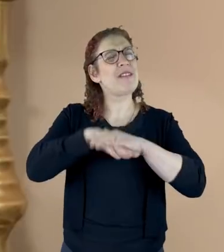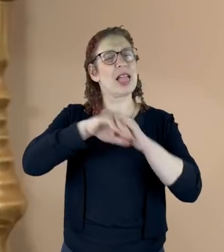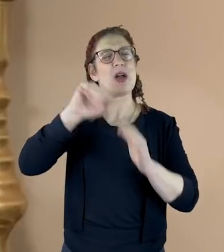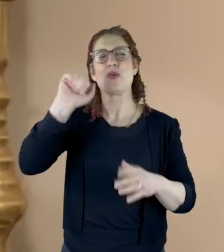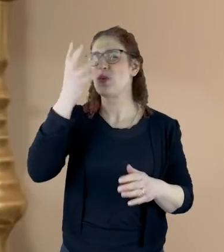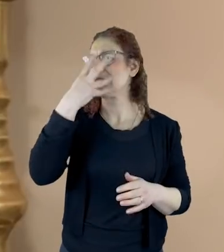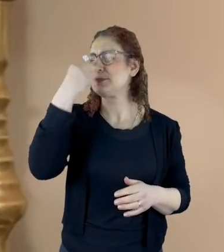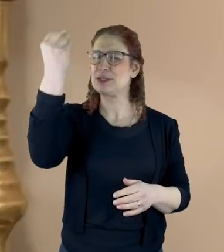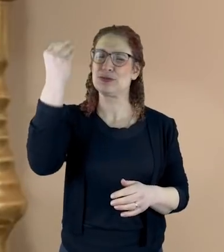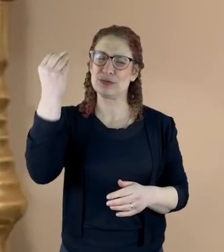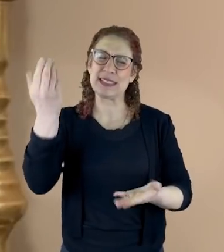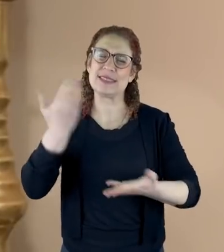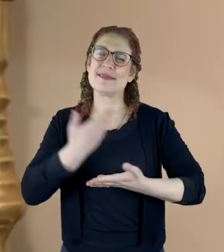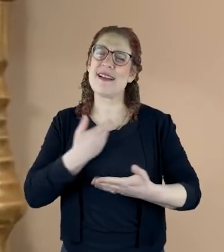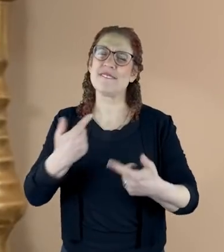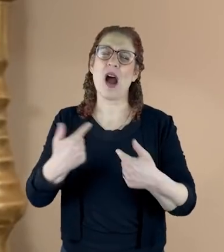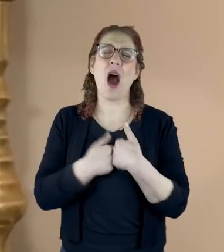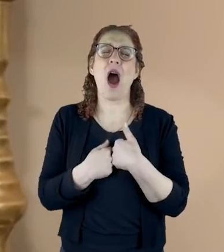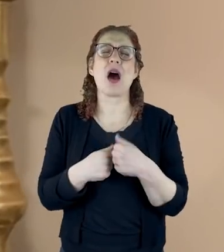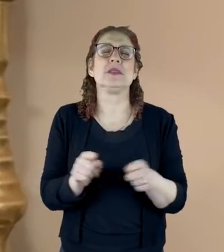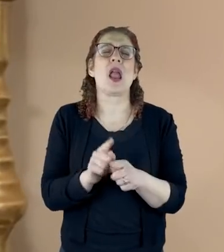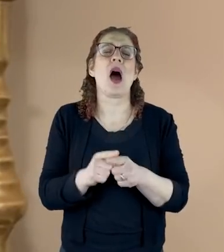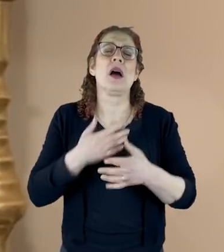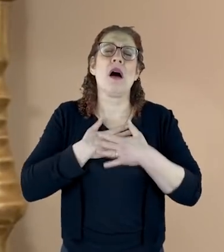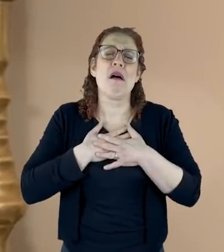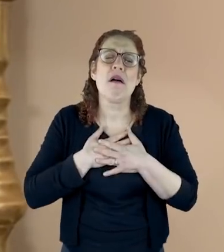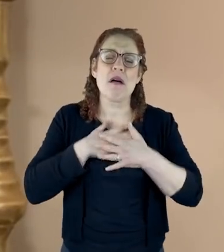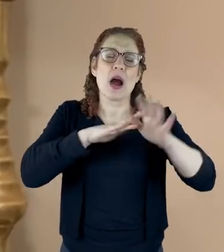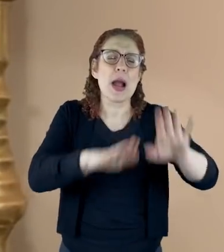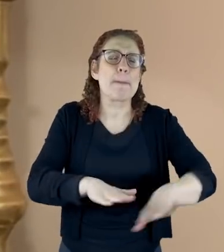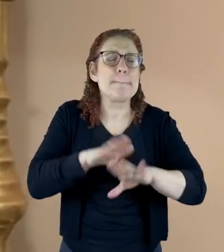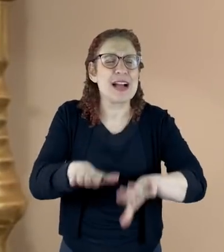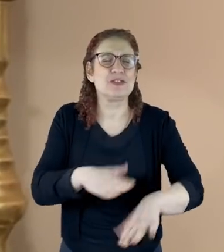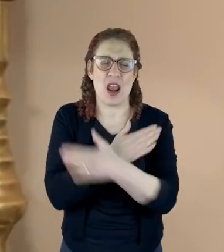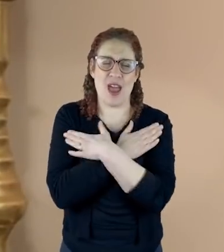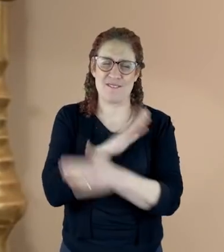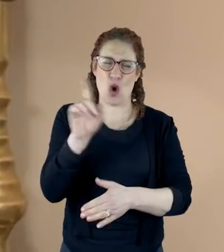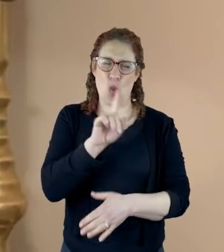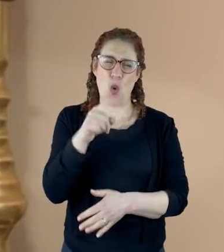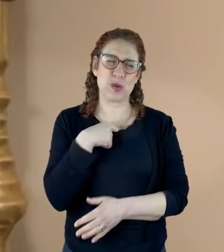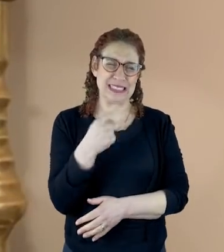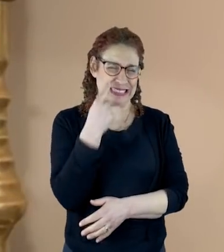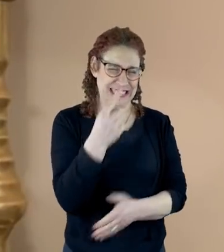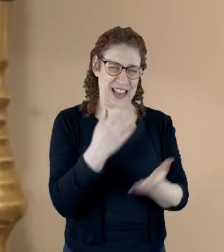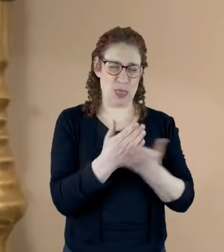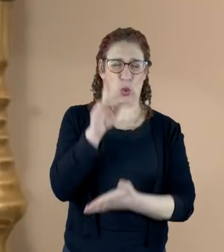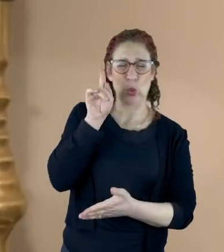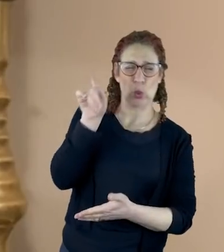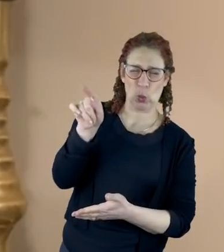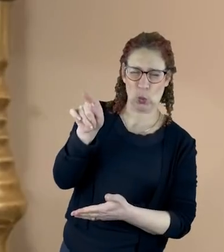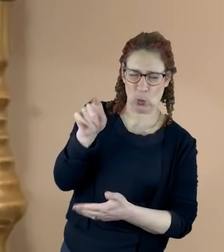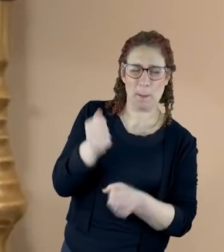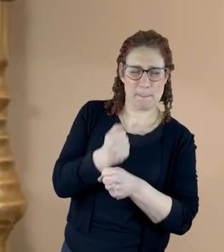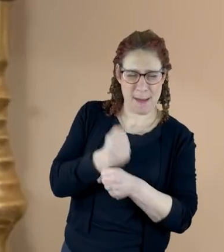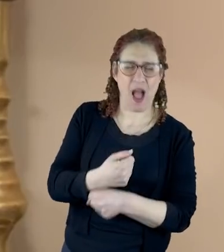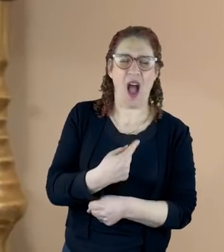we pray, and ignite within us the compassion and love that we have witnessed through your living word.